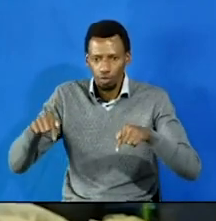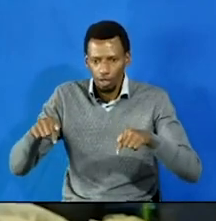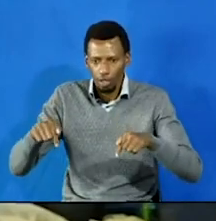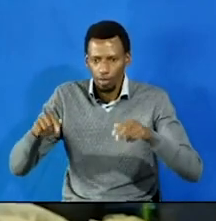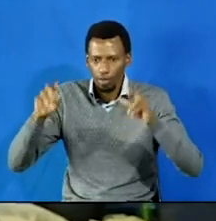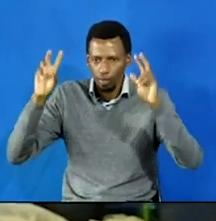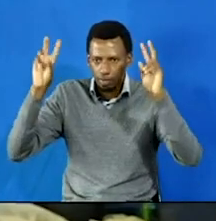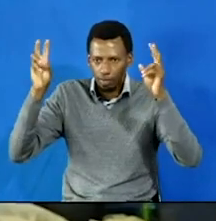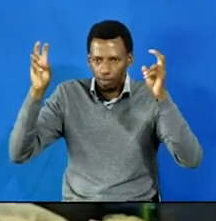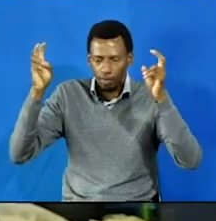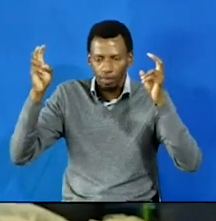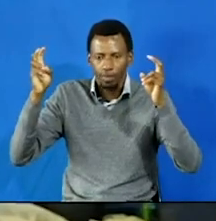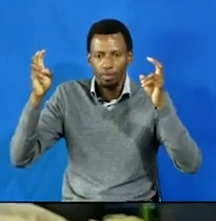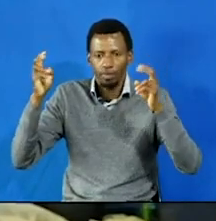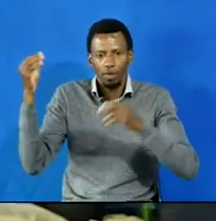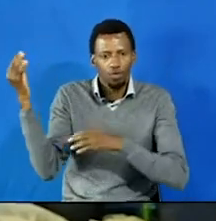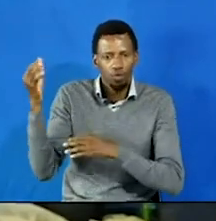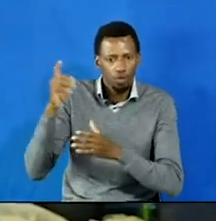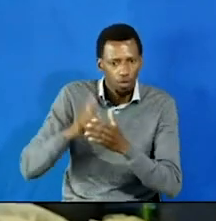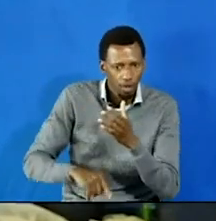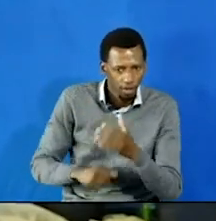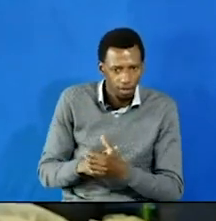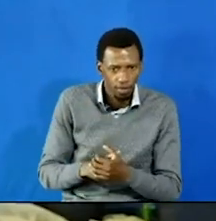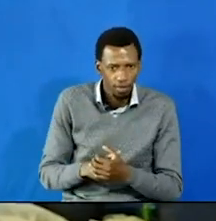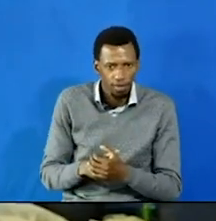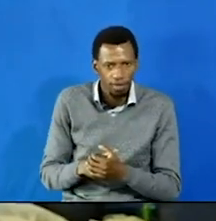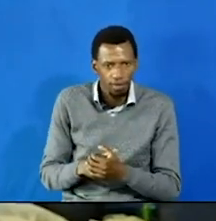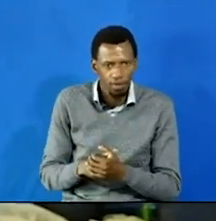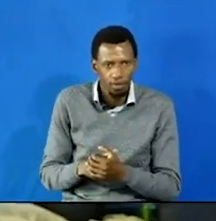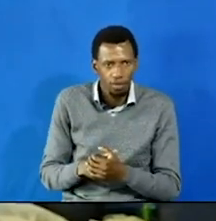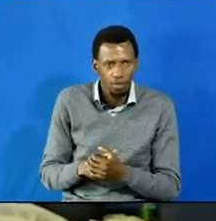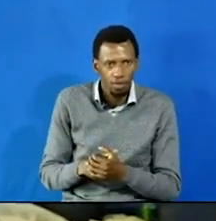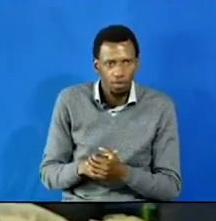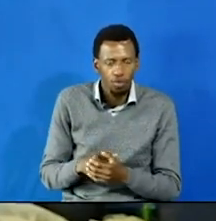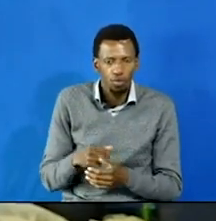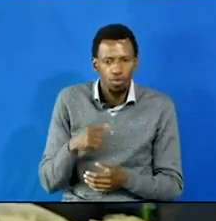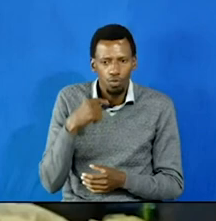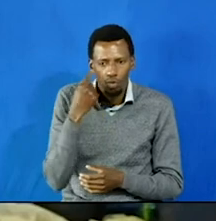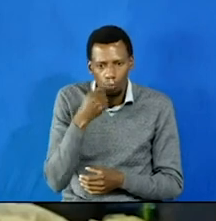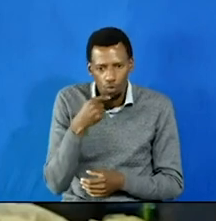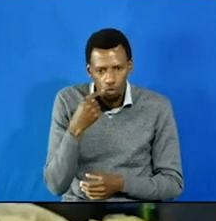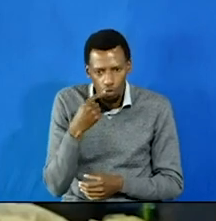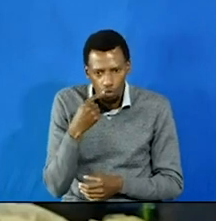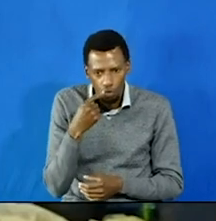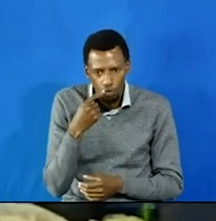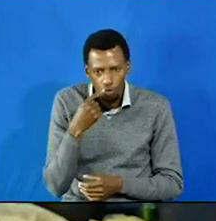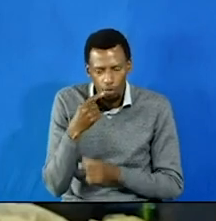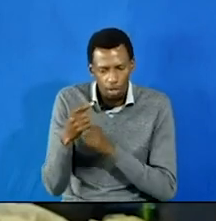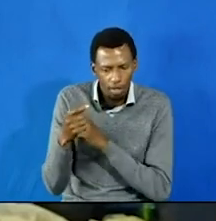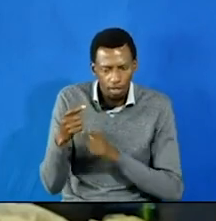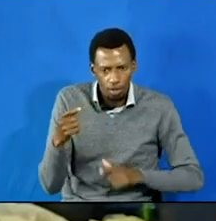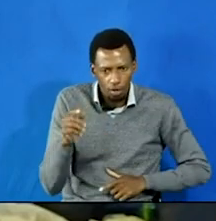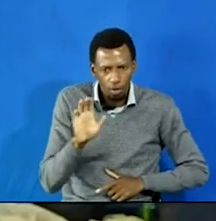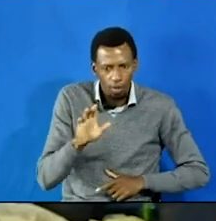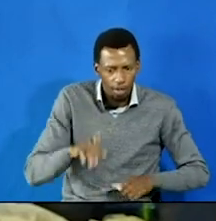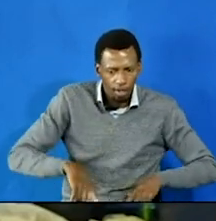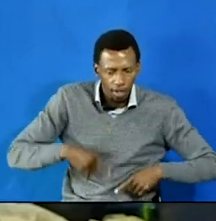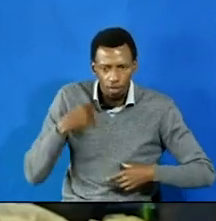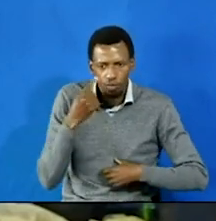our theme is, who is God? Who is the Lord of your